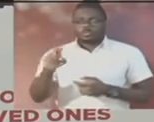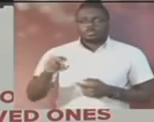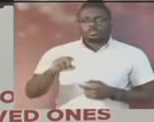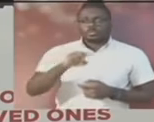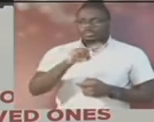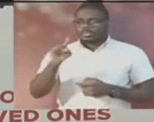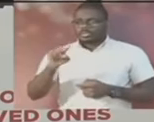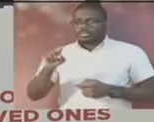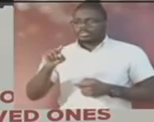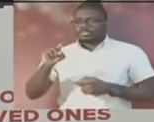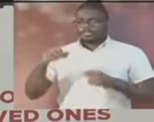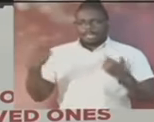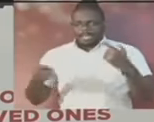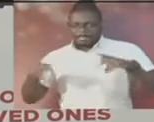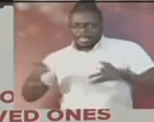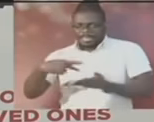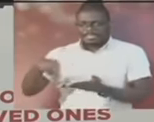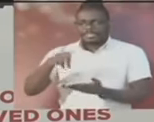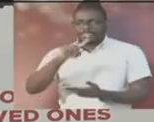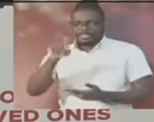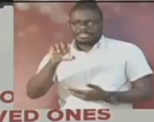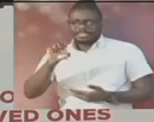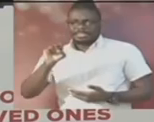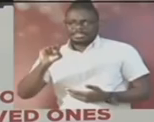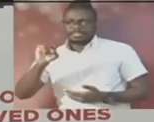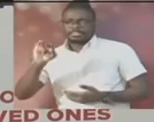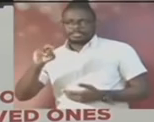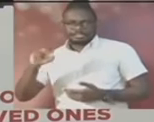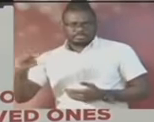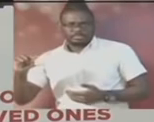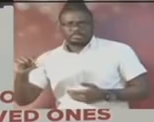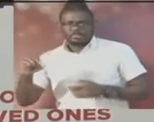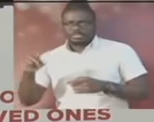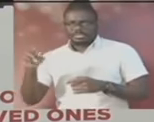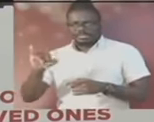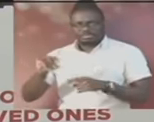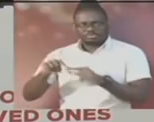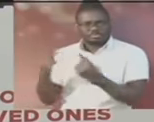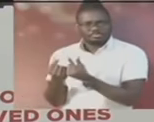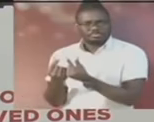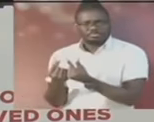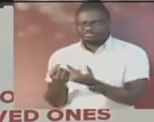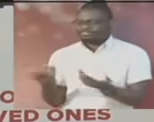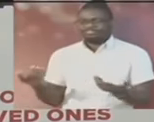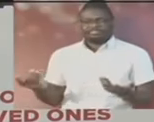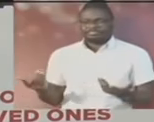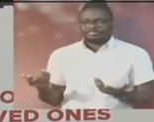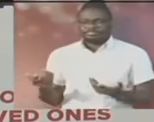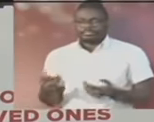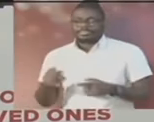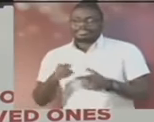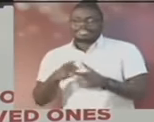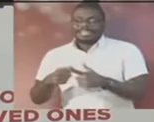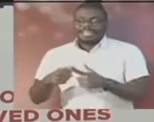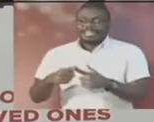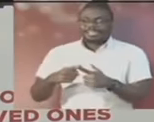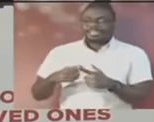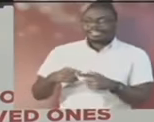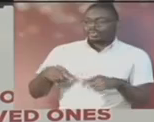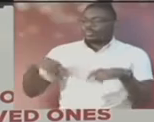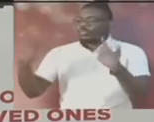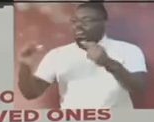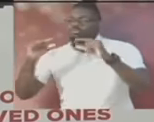use with persons, the same group of persons, while you are interacting with persons at the supermarket or at